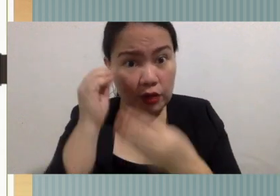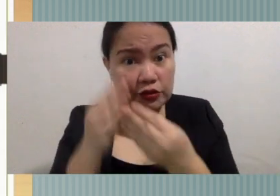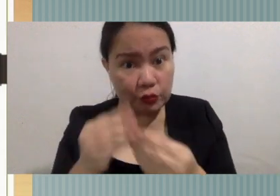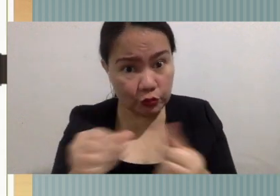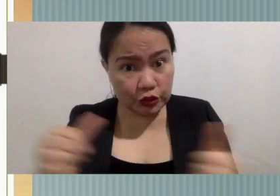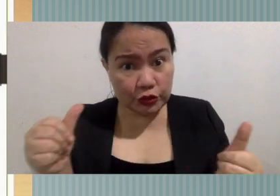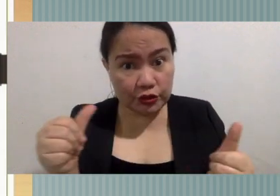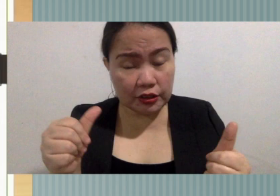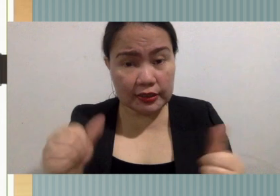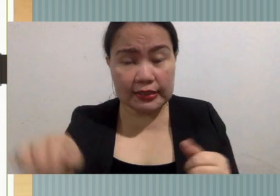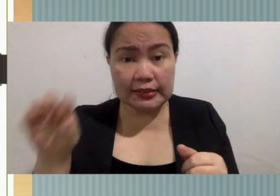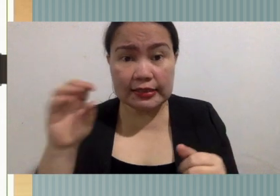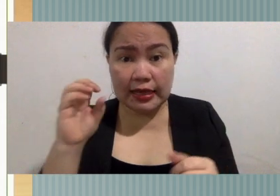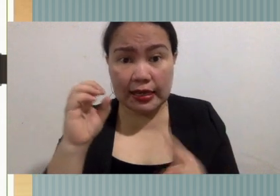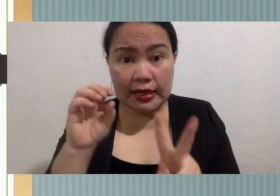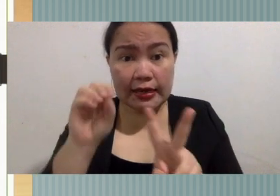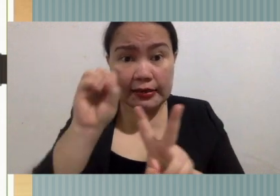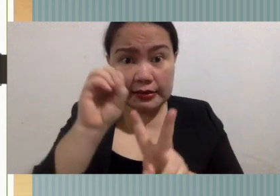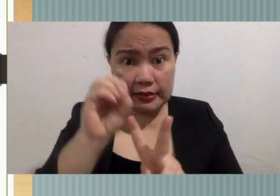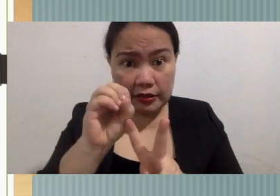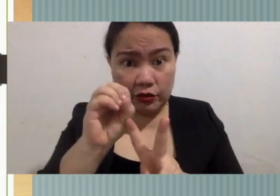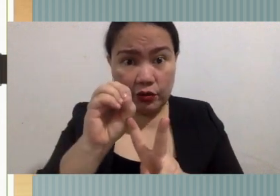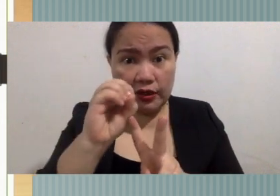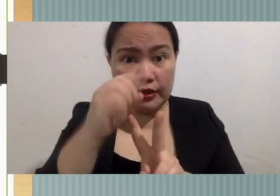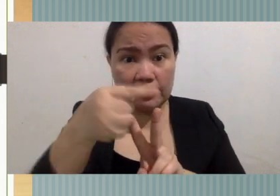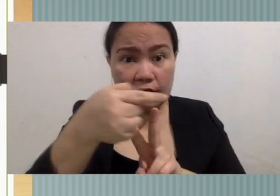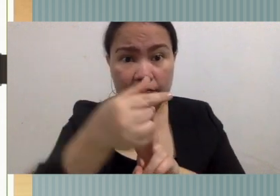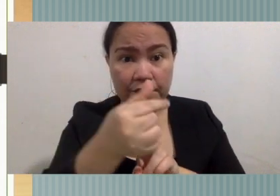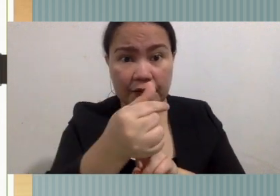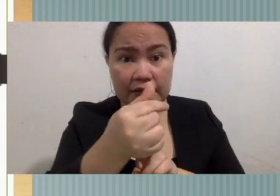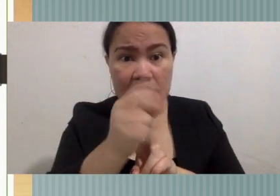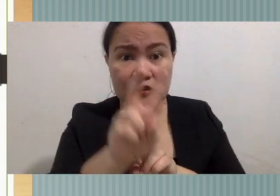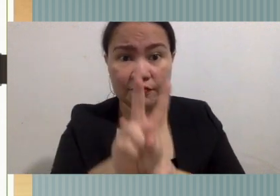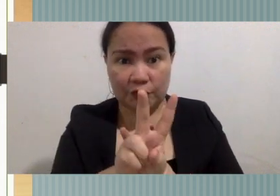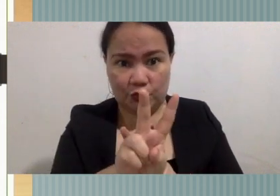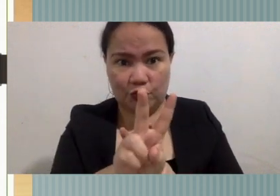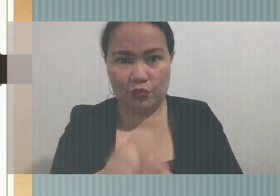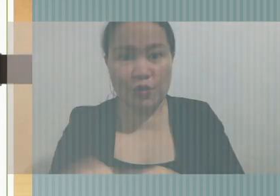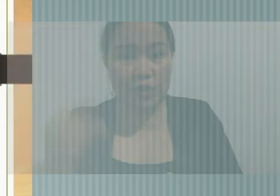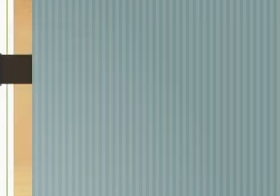is 0 and 2. Positive 2. Okay.